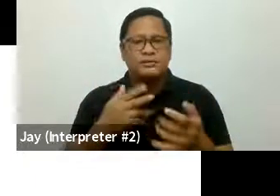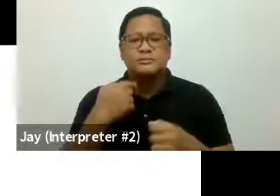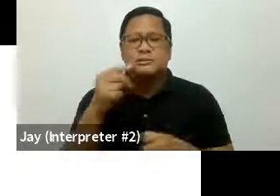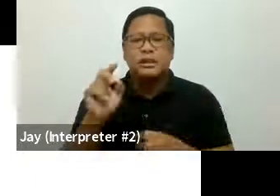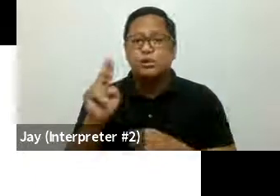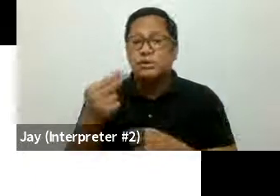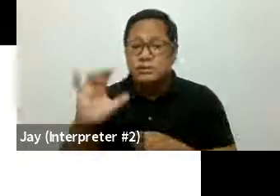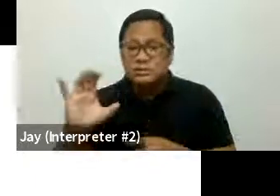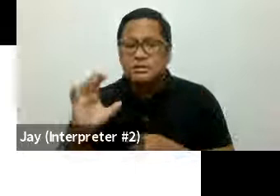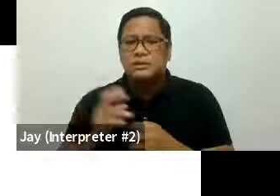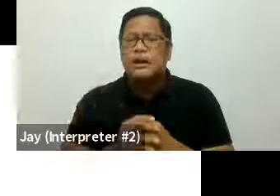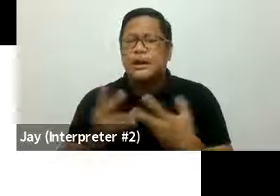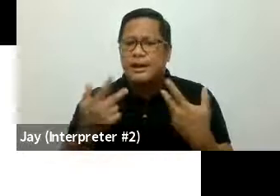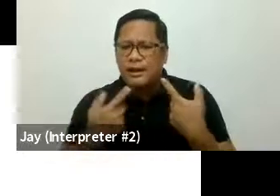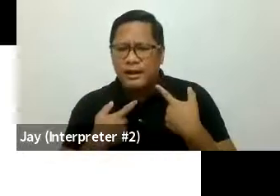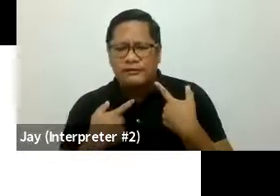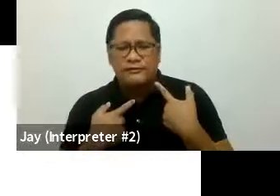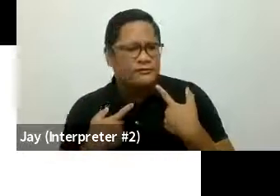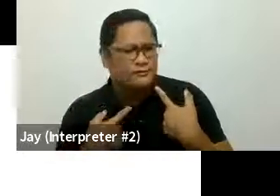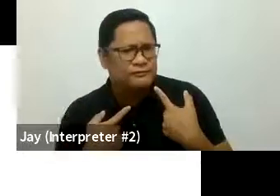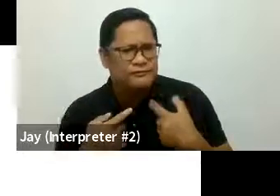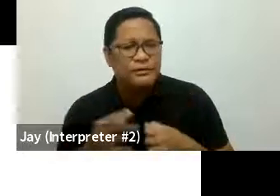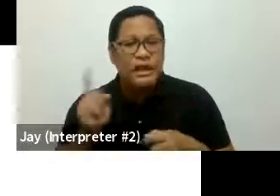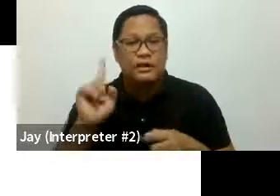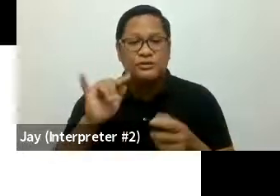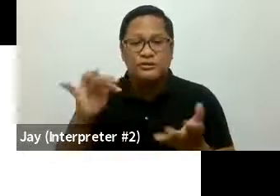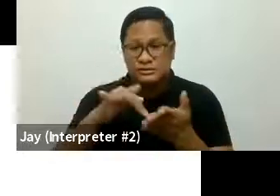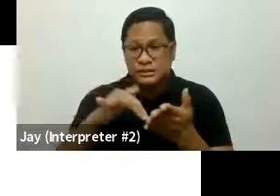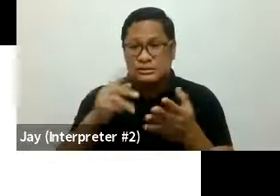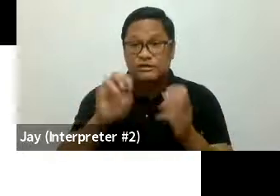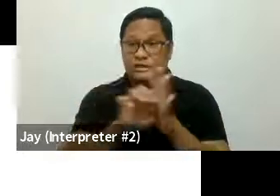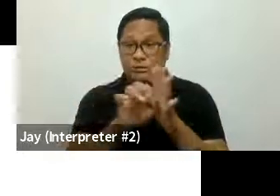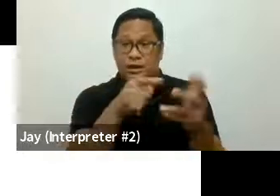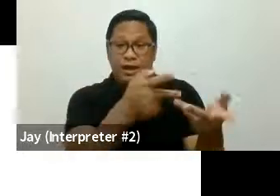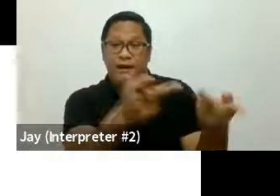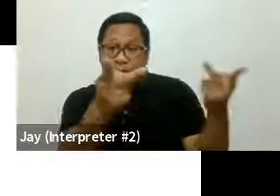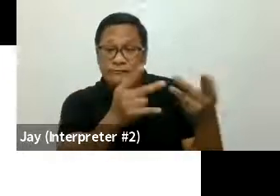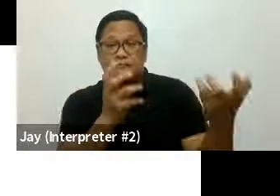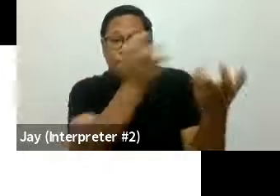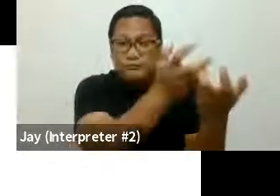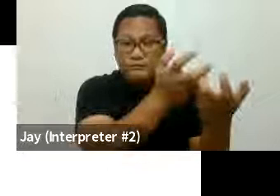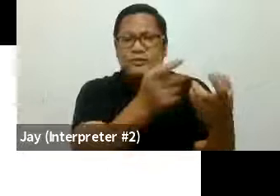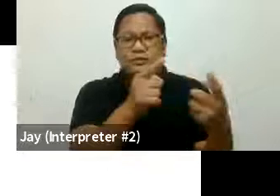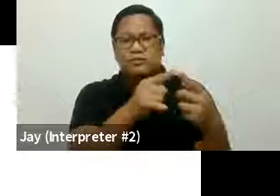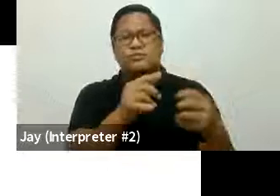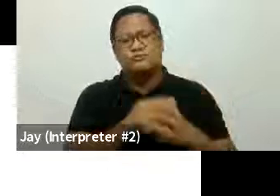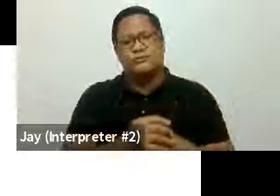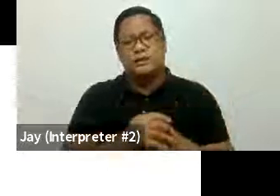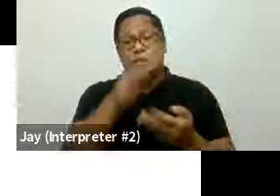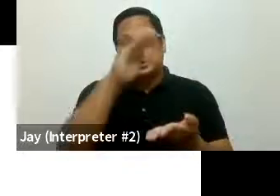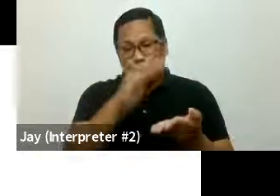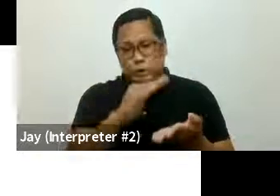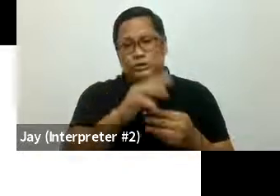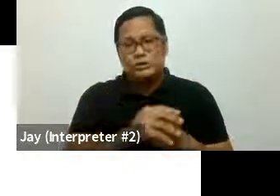could have contributed significantly if it was in place to reduce this crowding out. And of